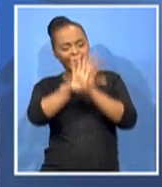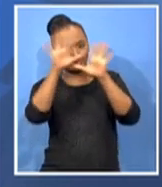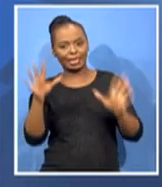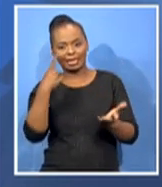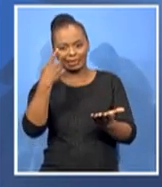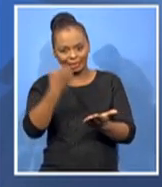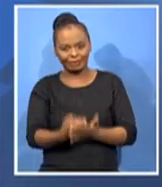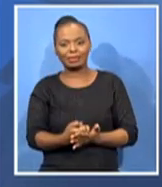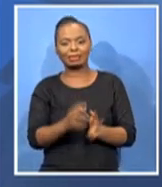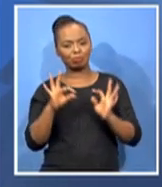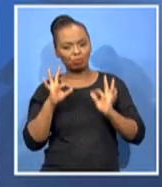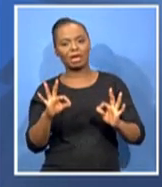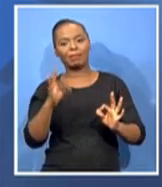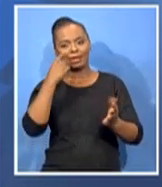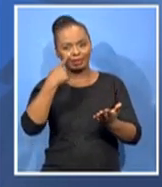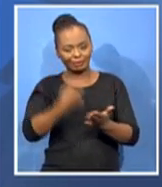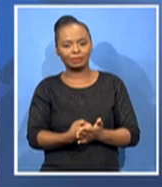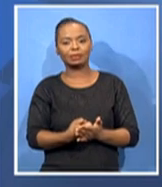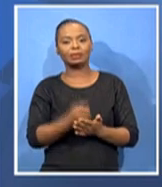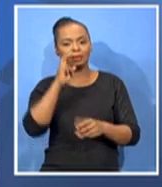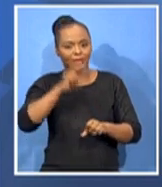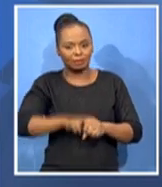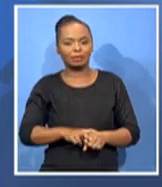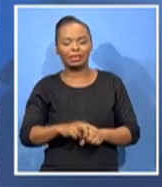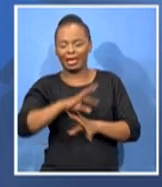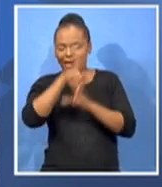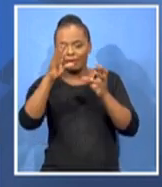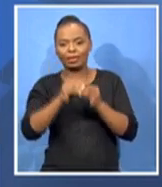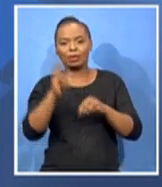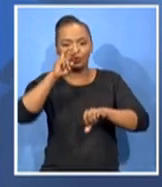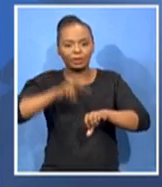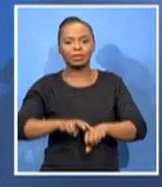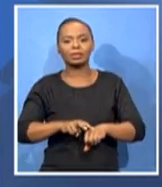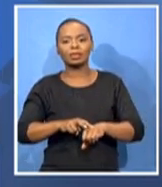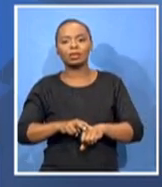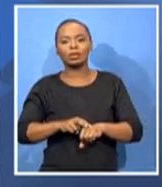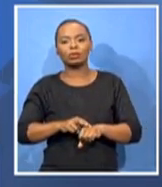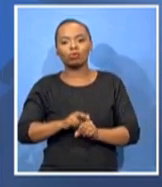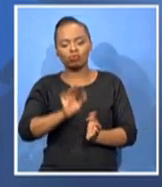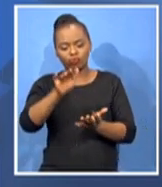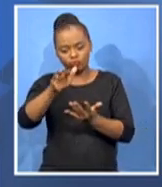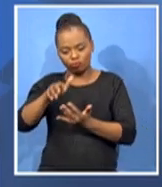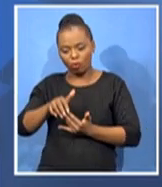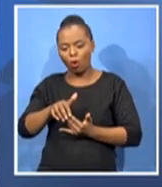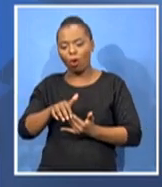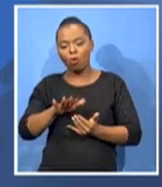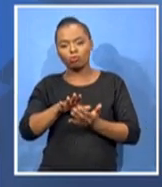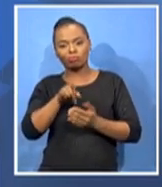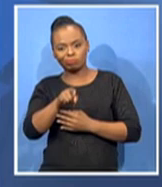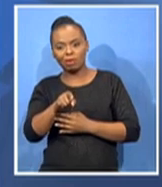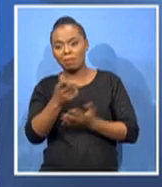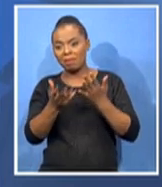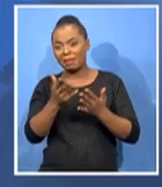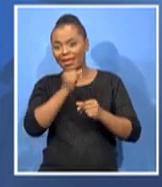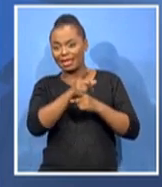methods. So one of the things that have come up is that it might be linked to taxi violence. As I said, we